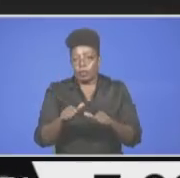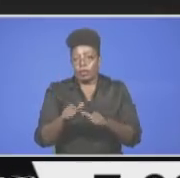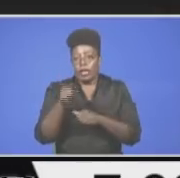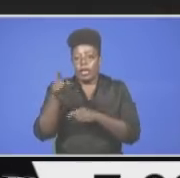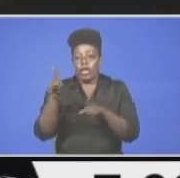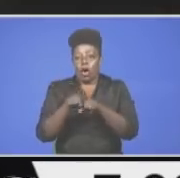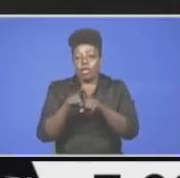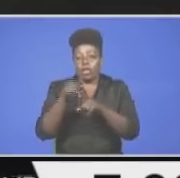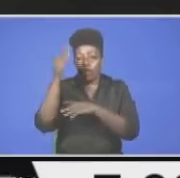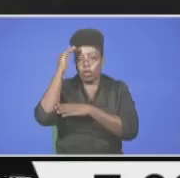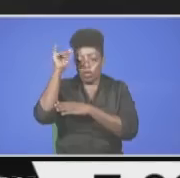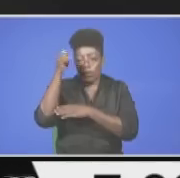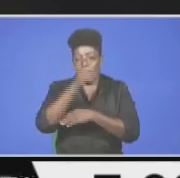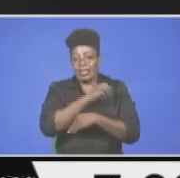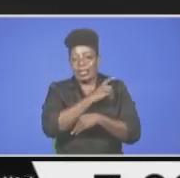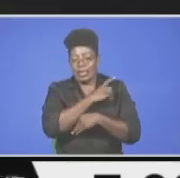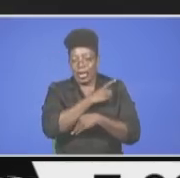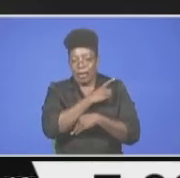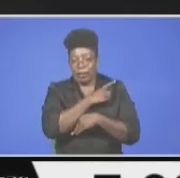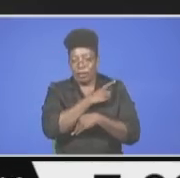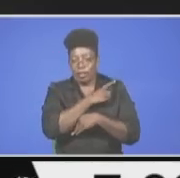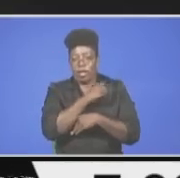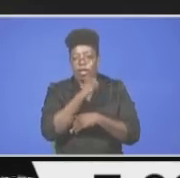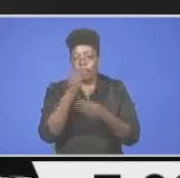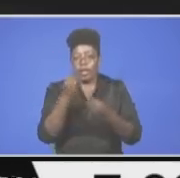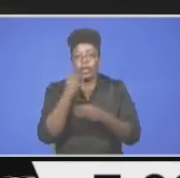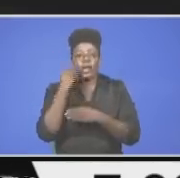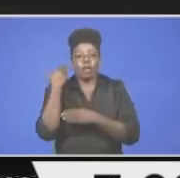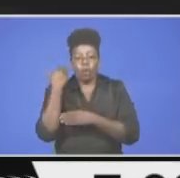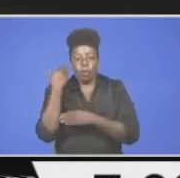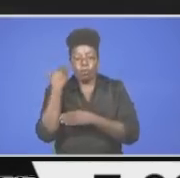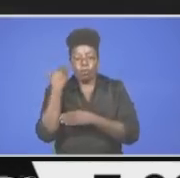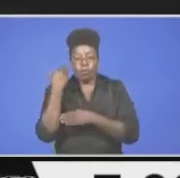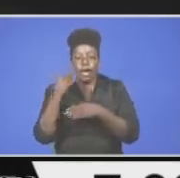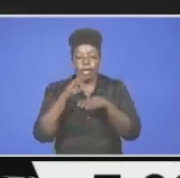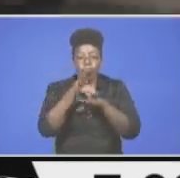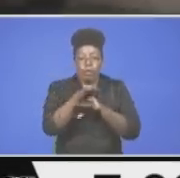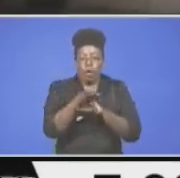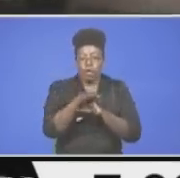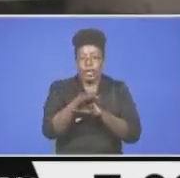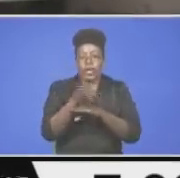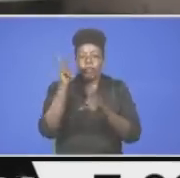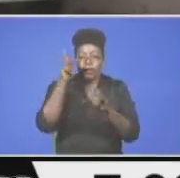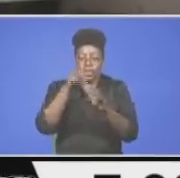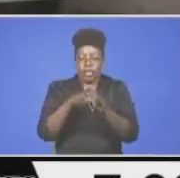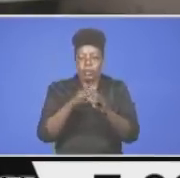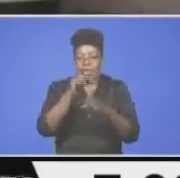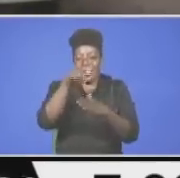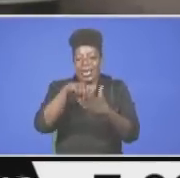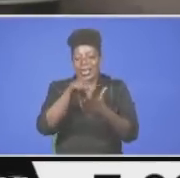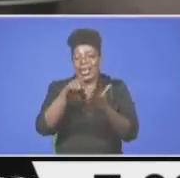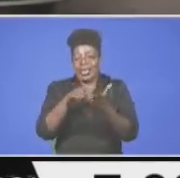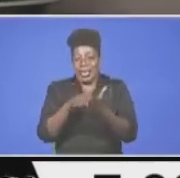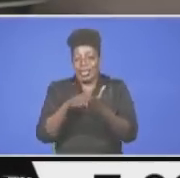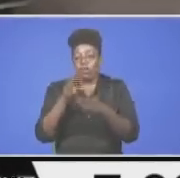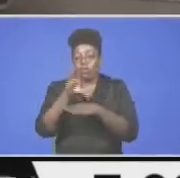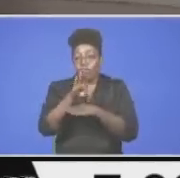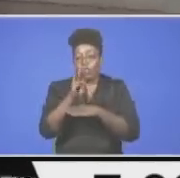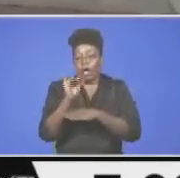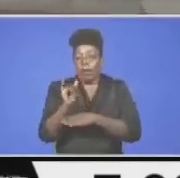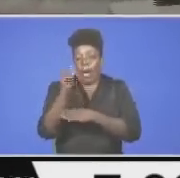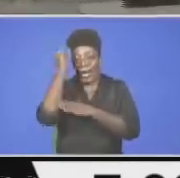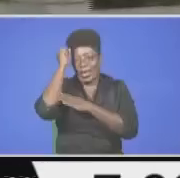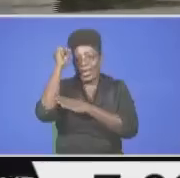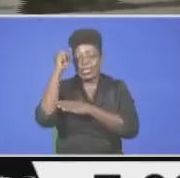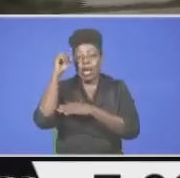Cartwright and Jamal Davis, claimed that he was homeless at the time and was forced to participate in the scheme after being forced to do so by his